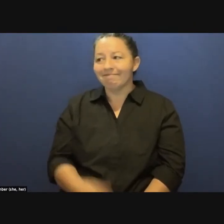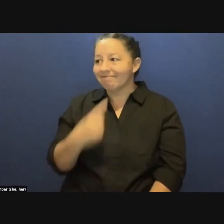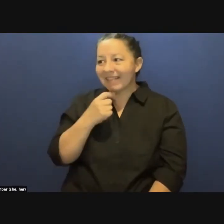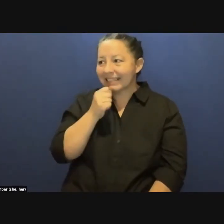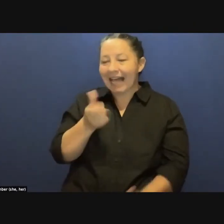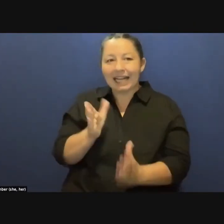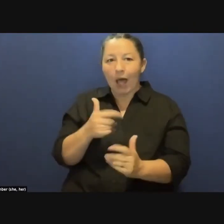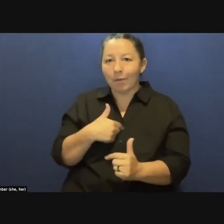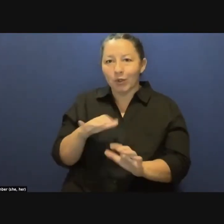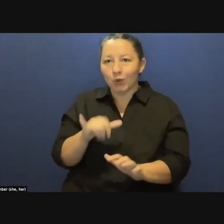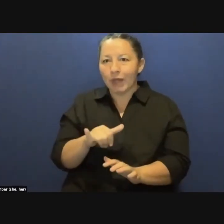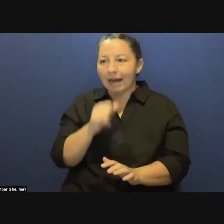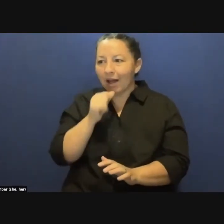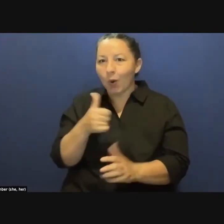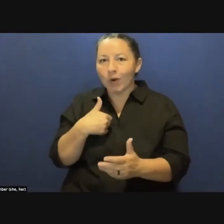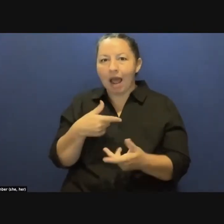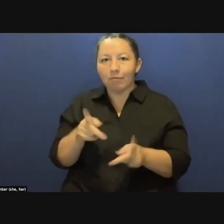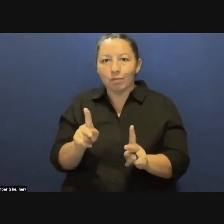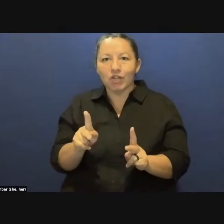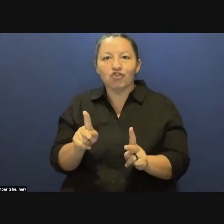It says I don't have permissions.